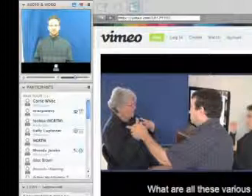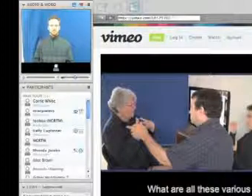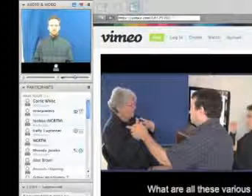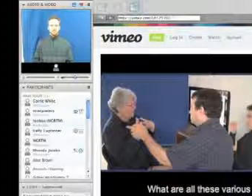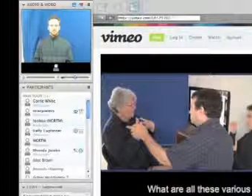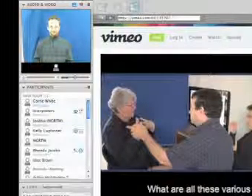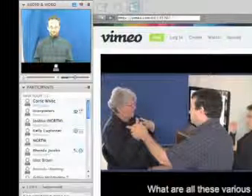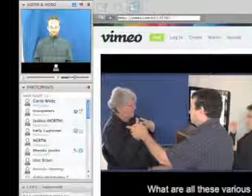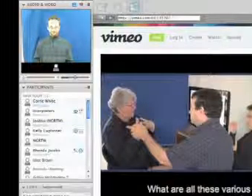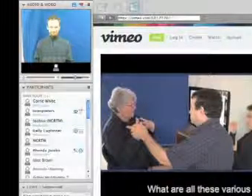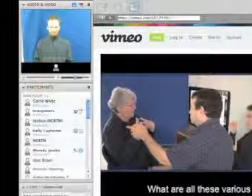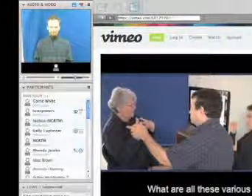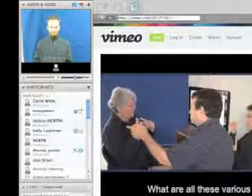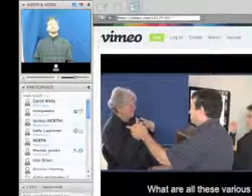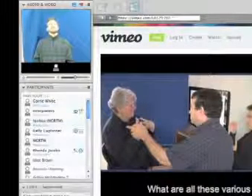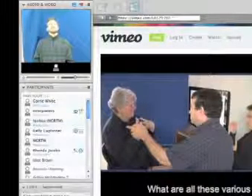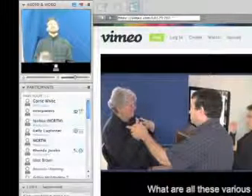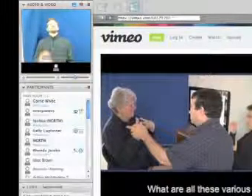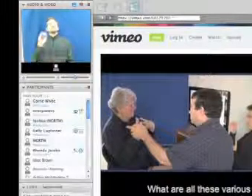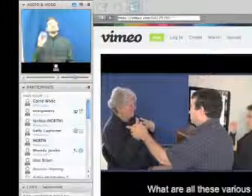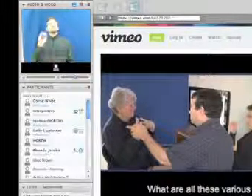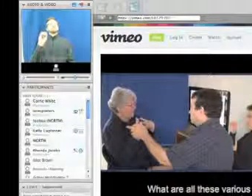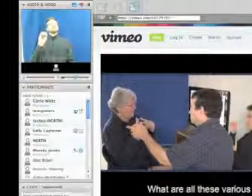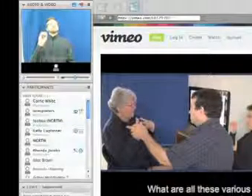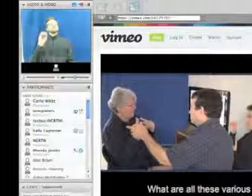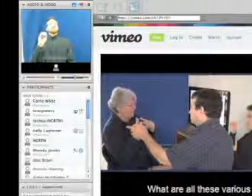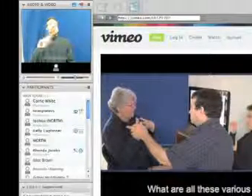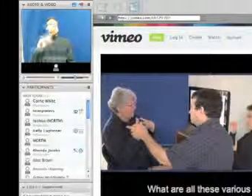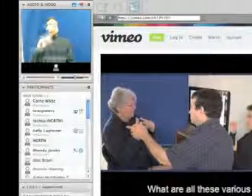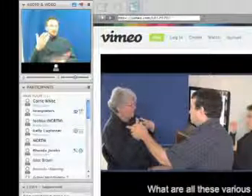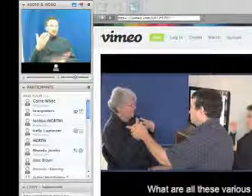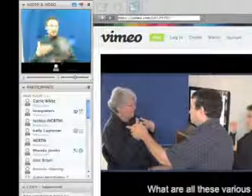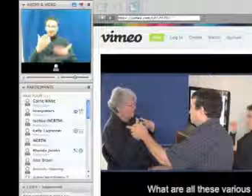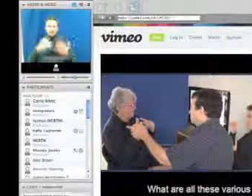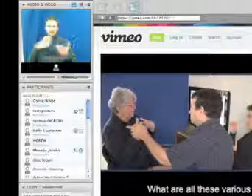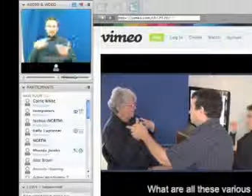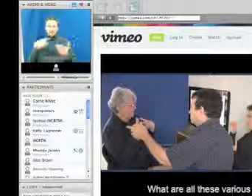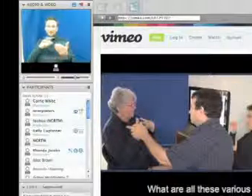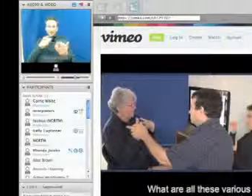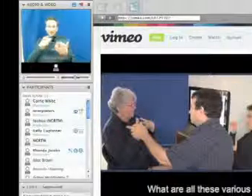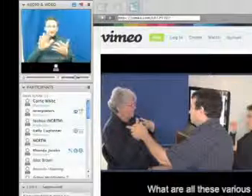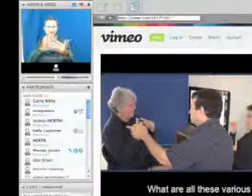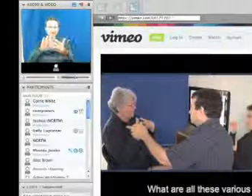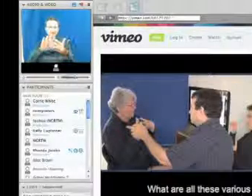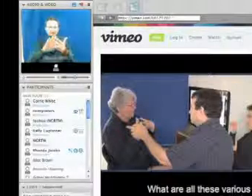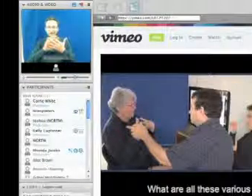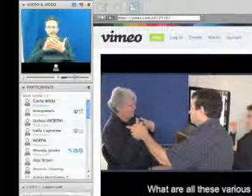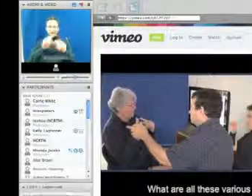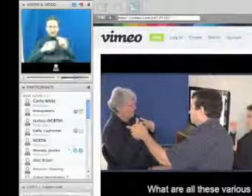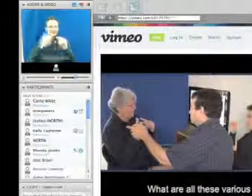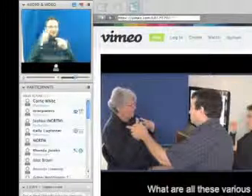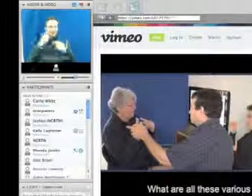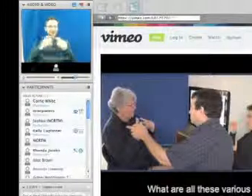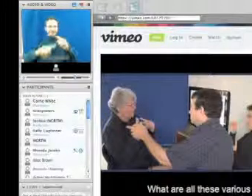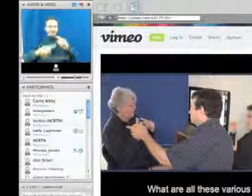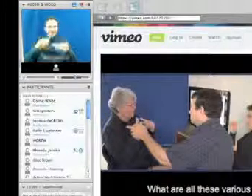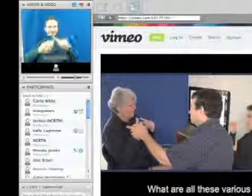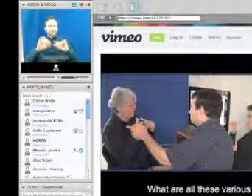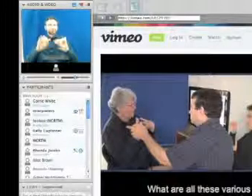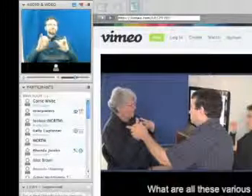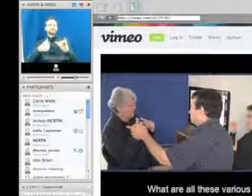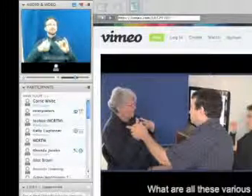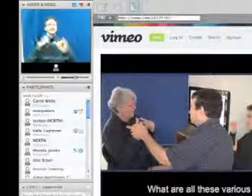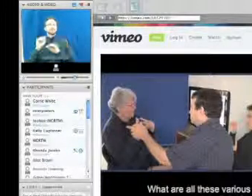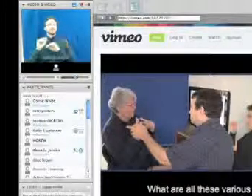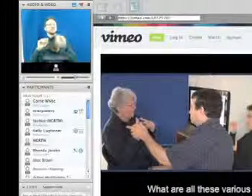Okay, if you were not able to see the signing, I'll add the link there, and you